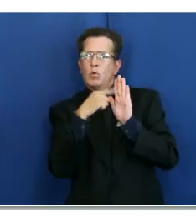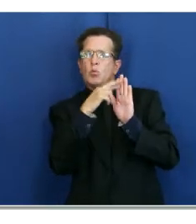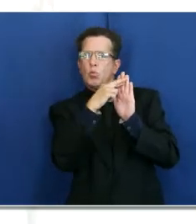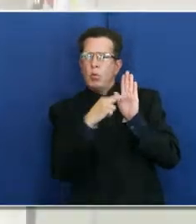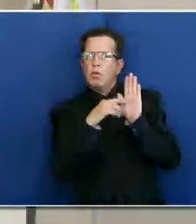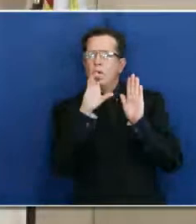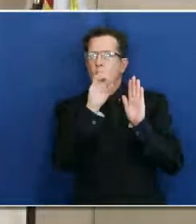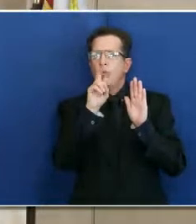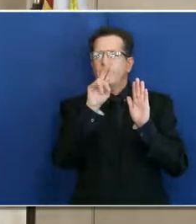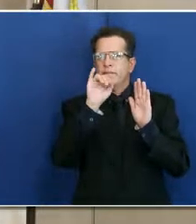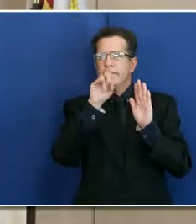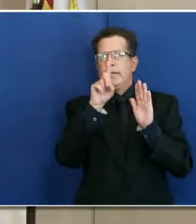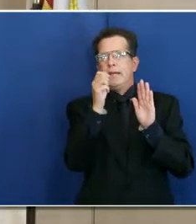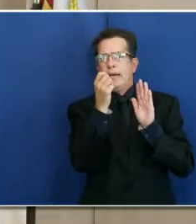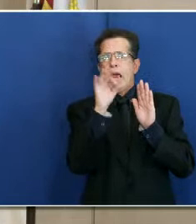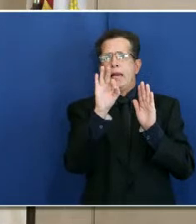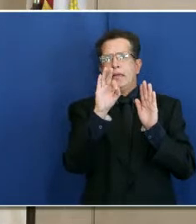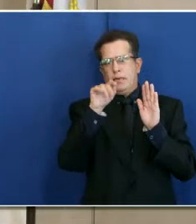at